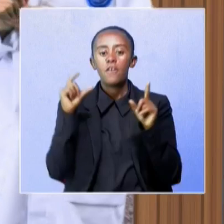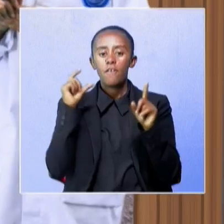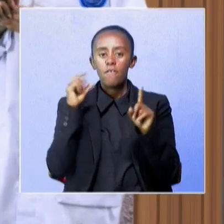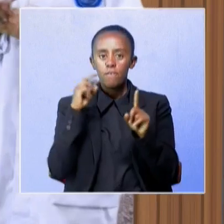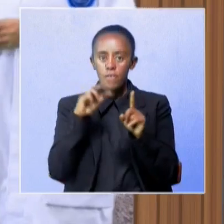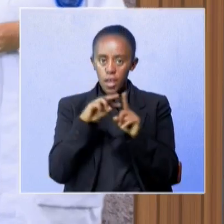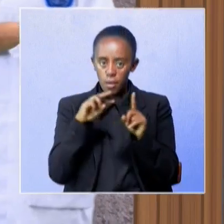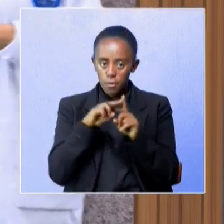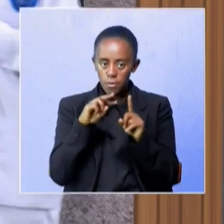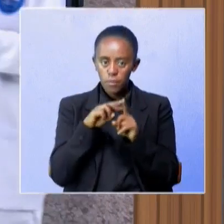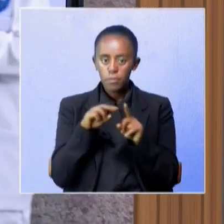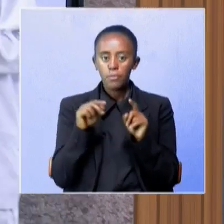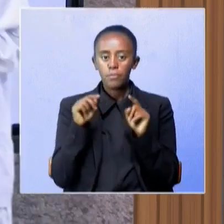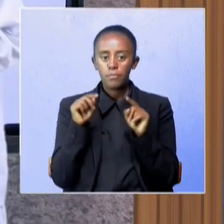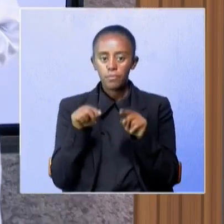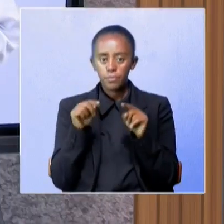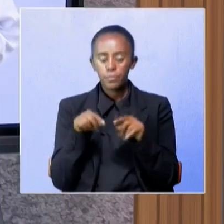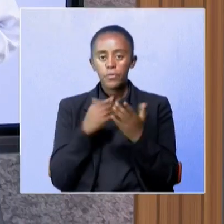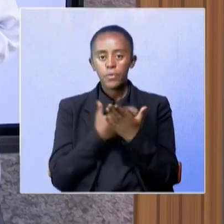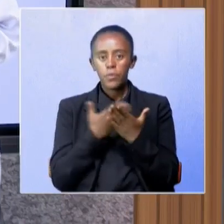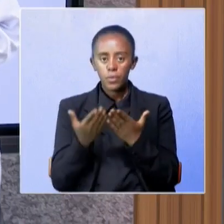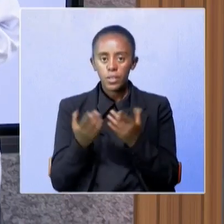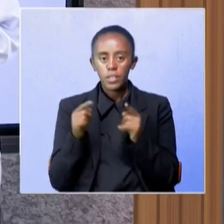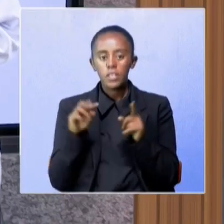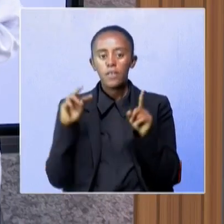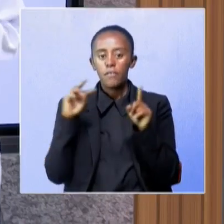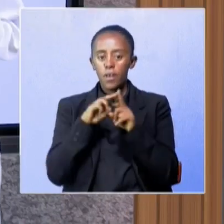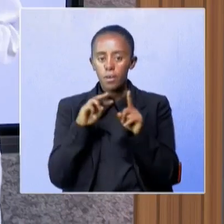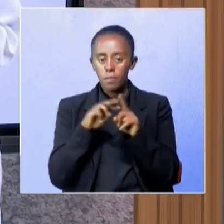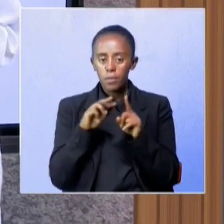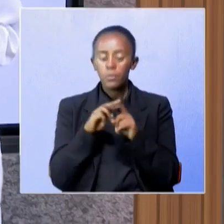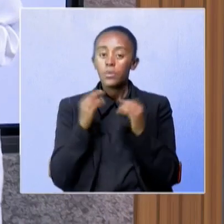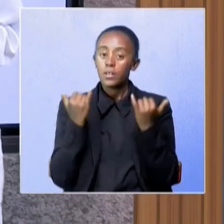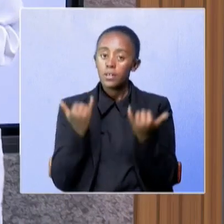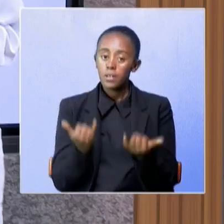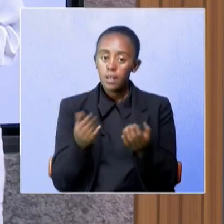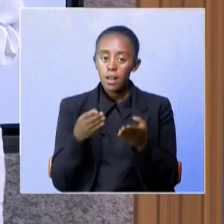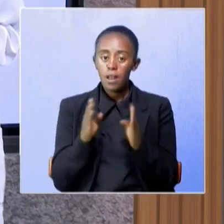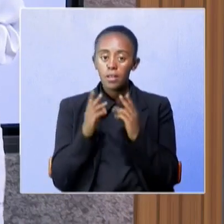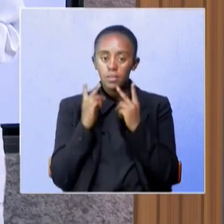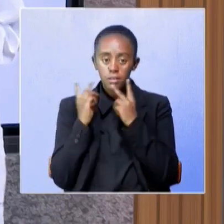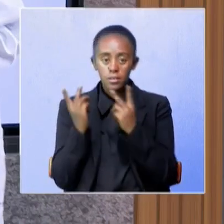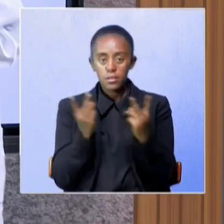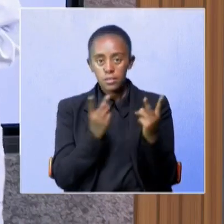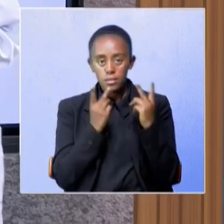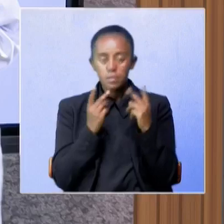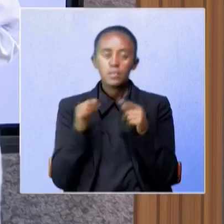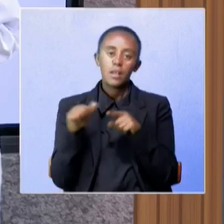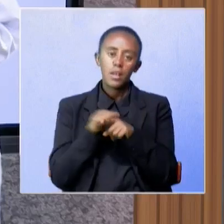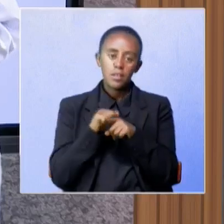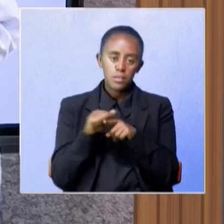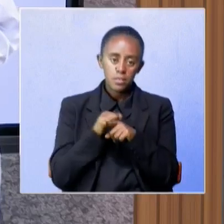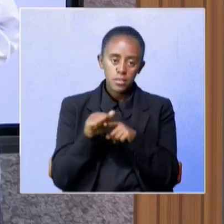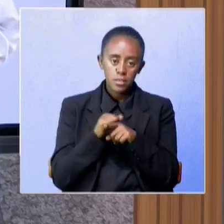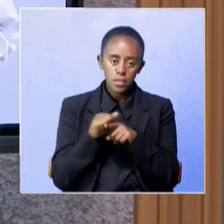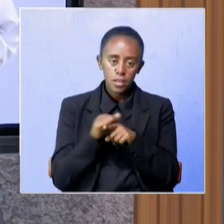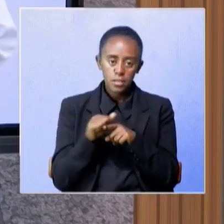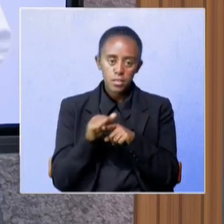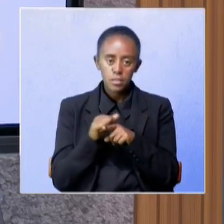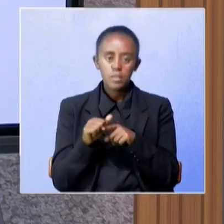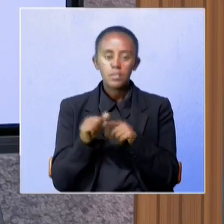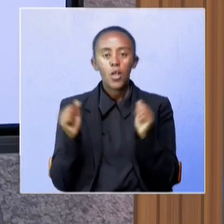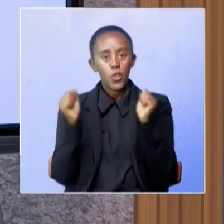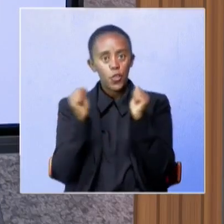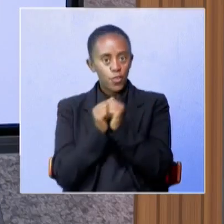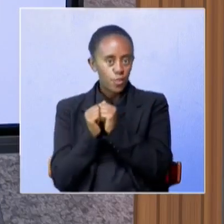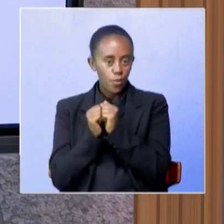And since we have said all of these things about these vocabularies, now let's see some exercise. Let's do some exercises together.